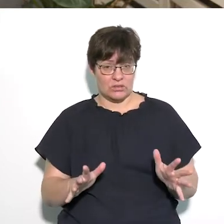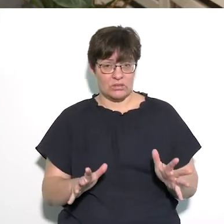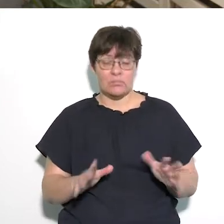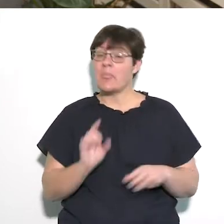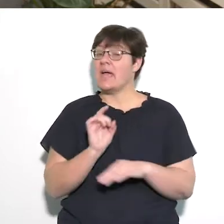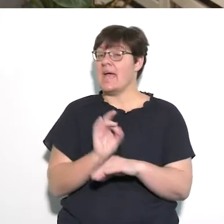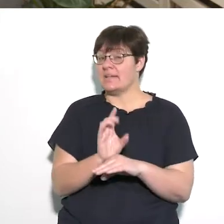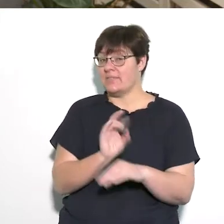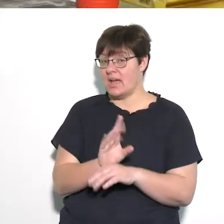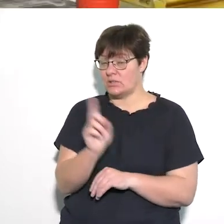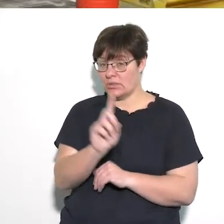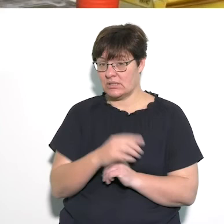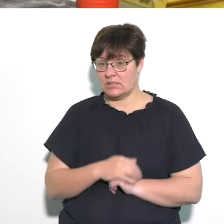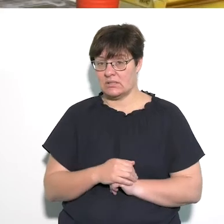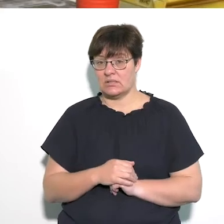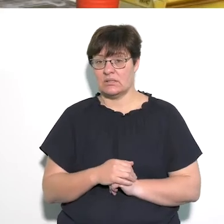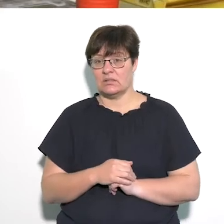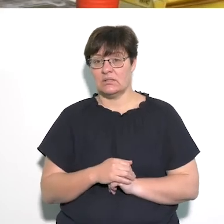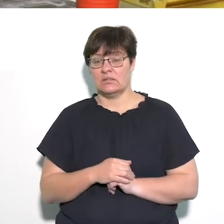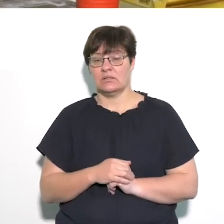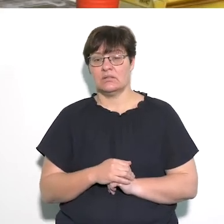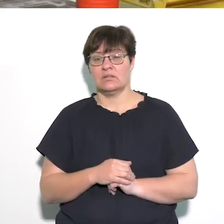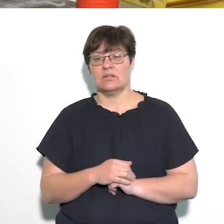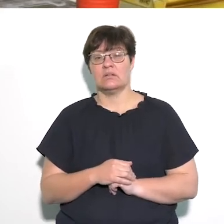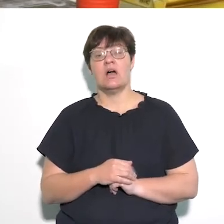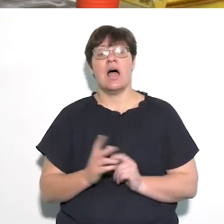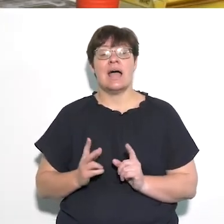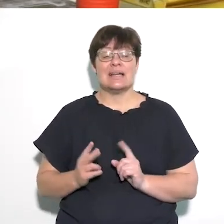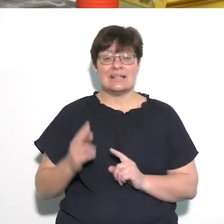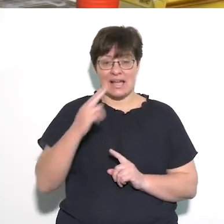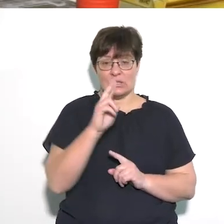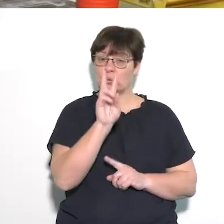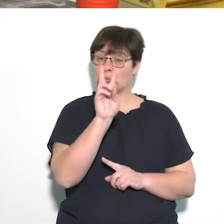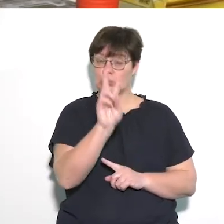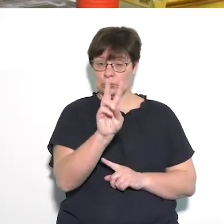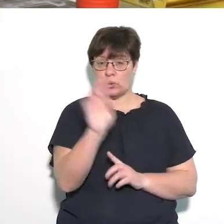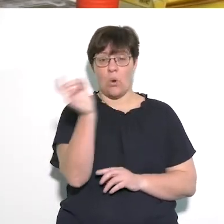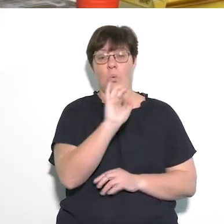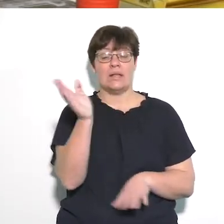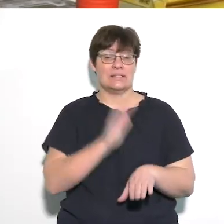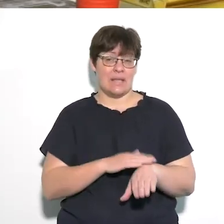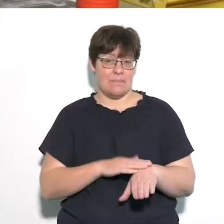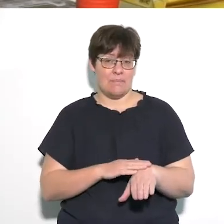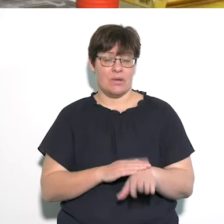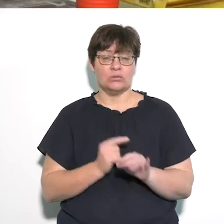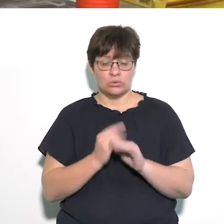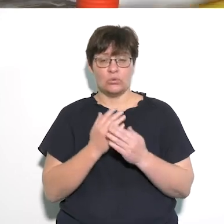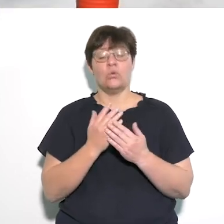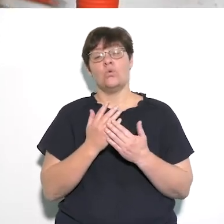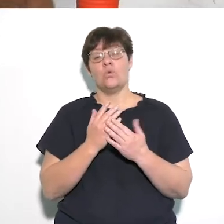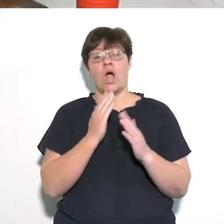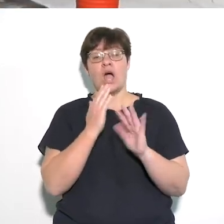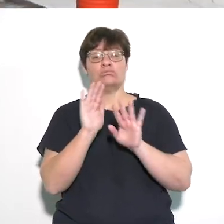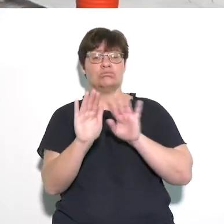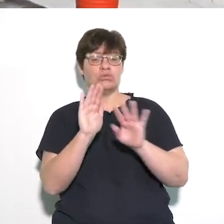of advice is have the children cut out 2 pieces at once to create that shadow. So I'm